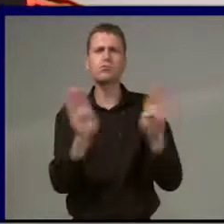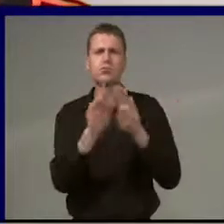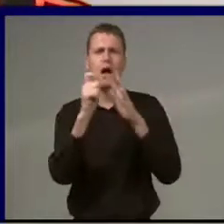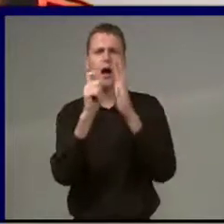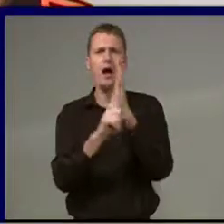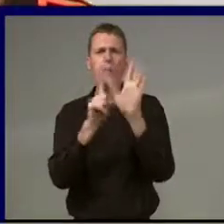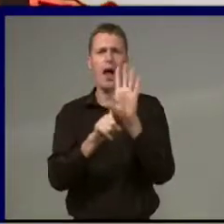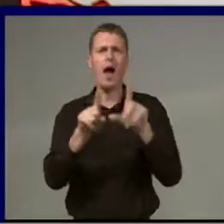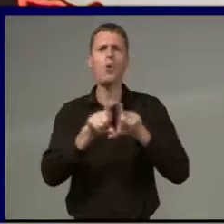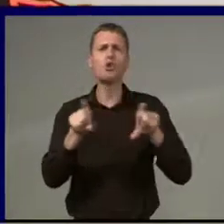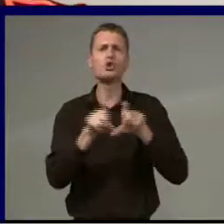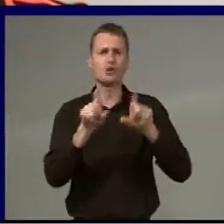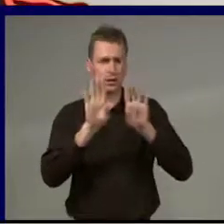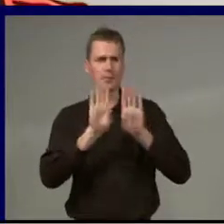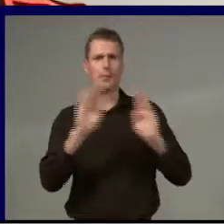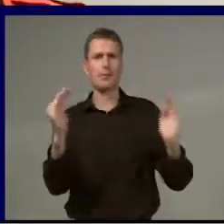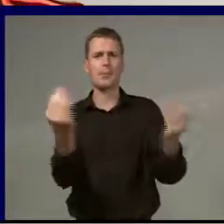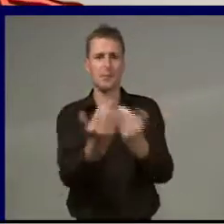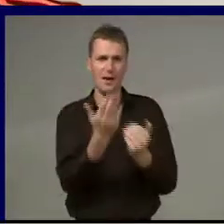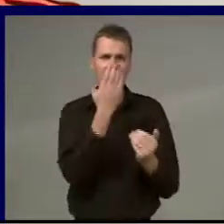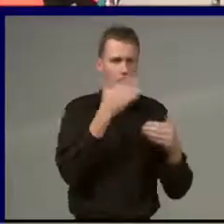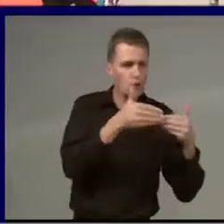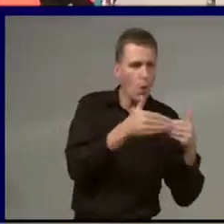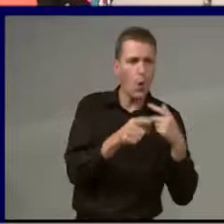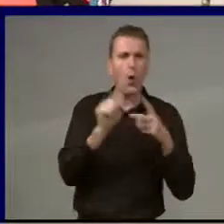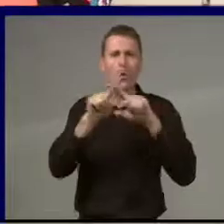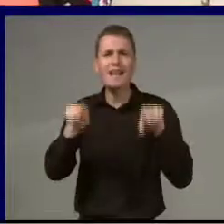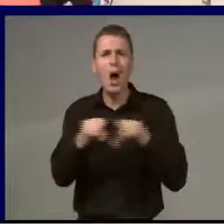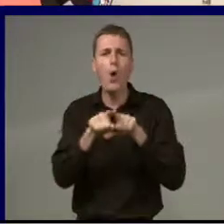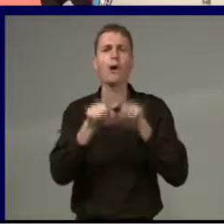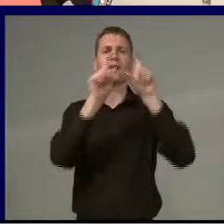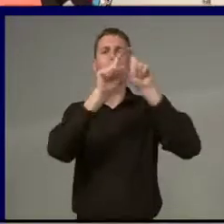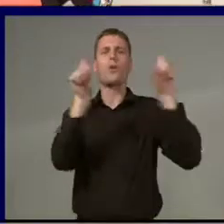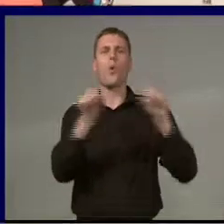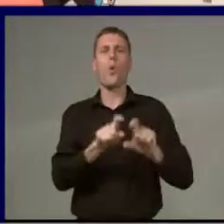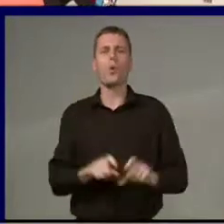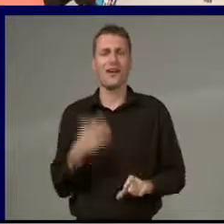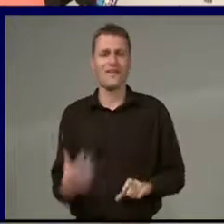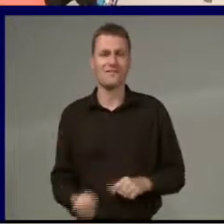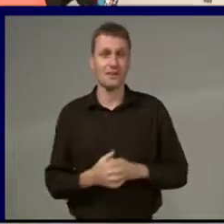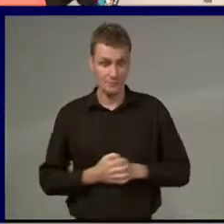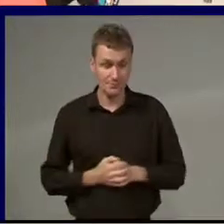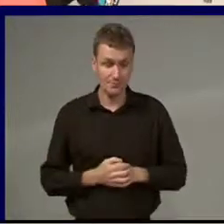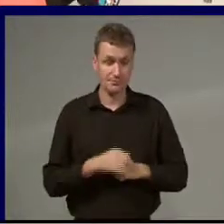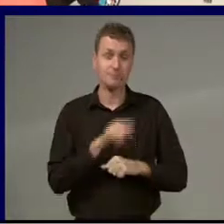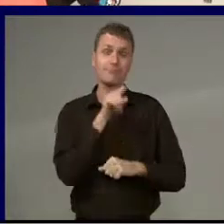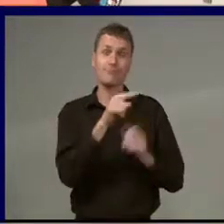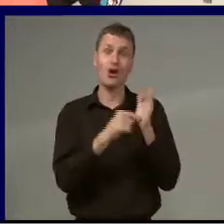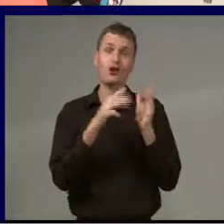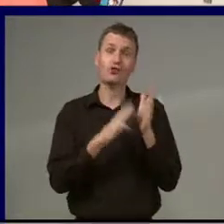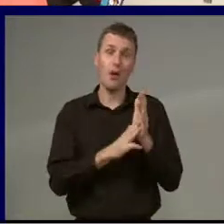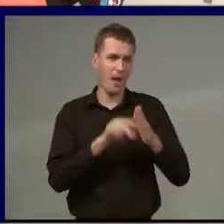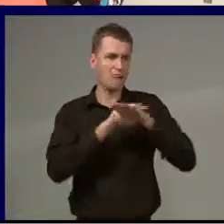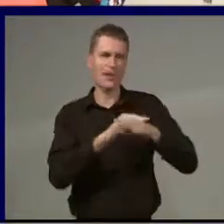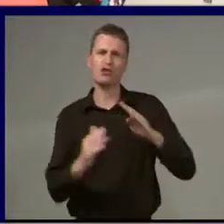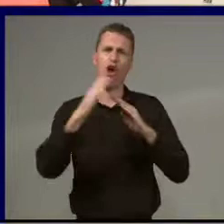wee front door and a wee window on the front with weatherboards. The judges named Tom Apprentice of the Year for his dedication to the